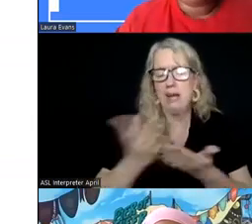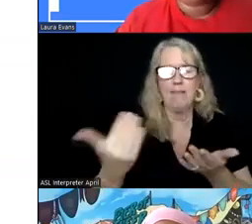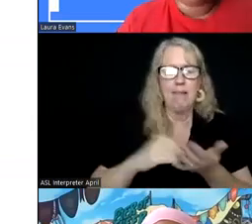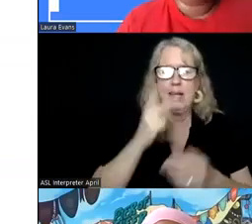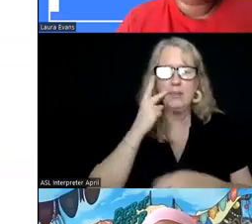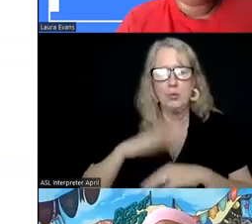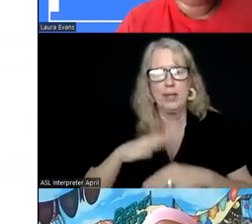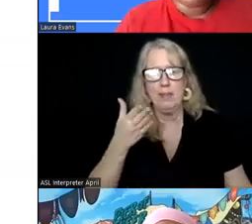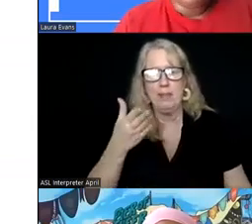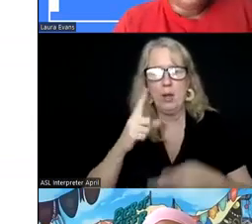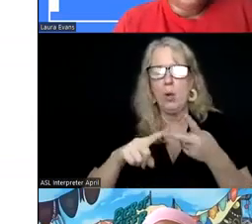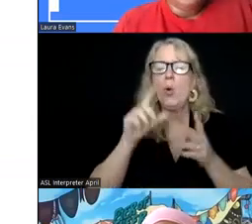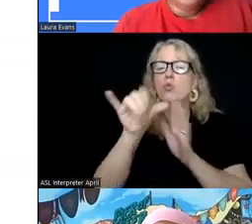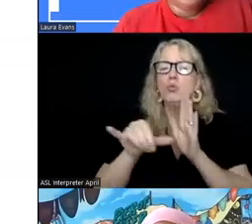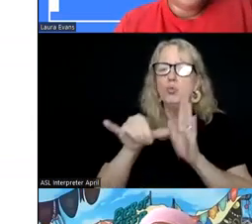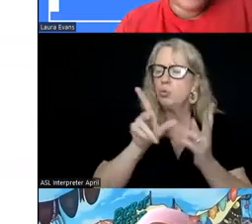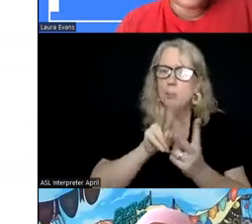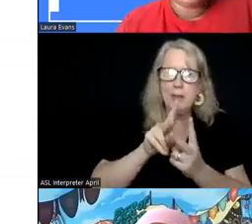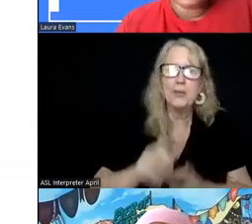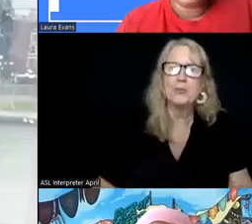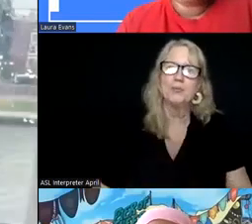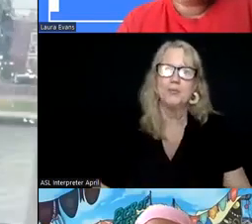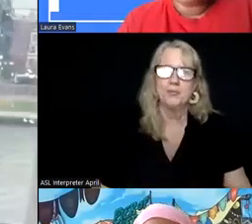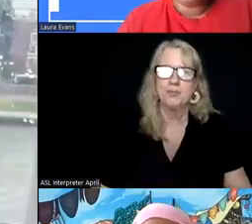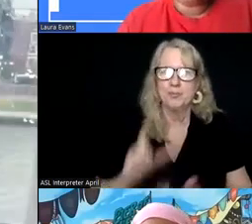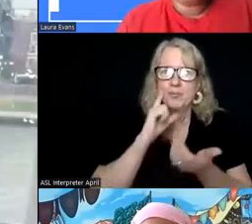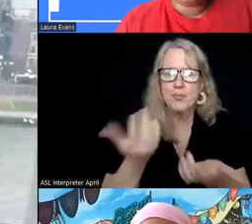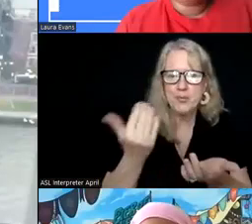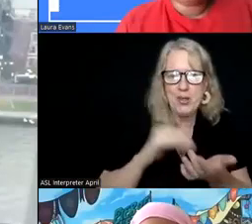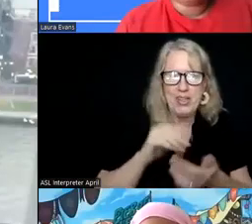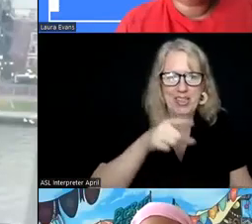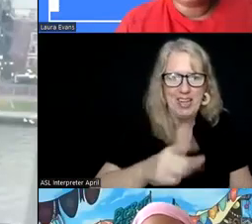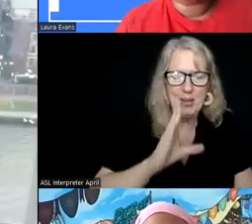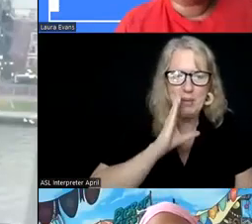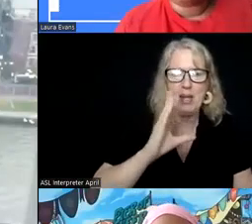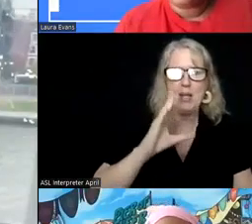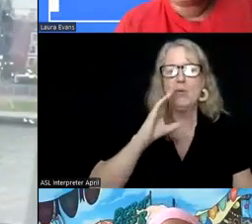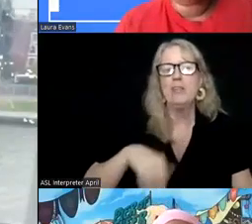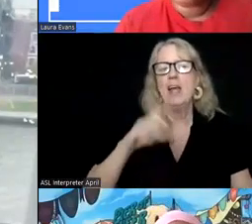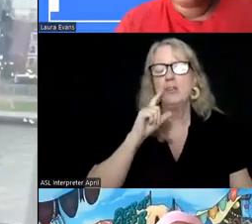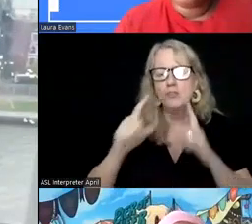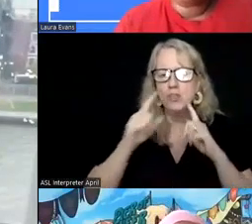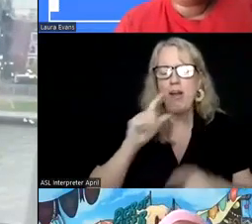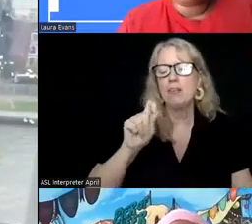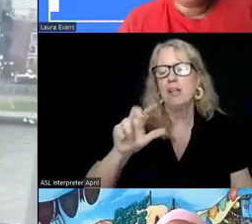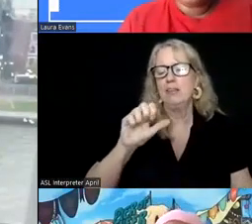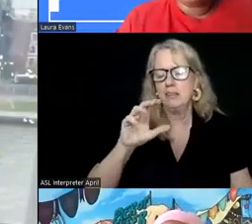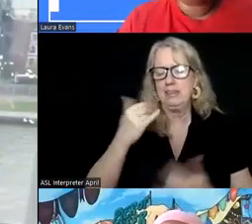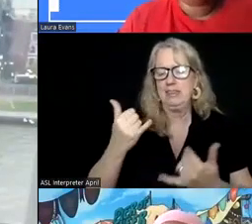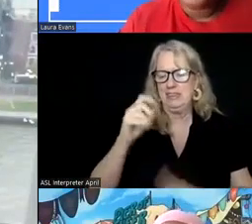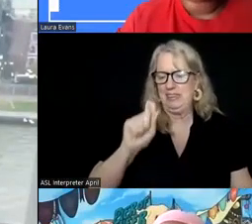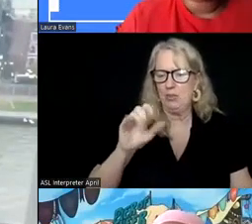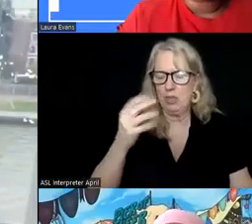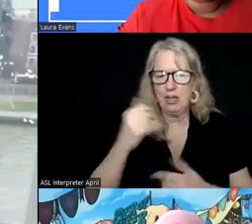site or on YouTube. And again, that website there is talk.crisisnow.com. And I mentioned our